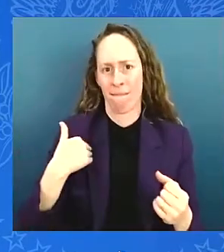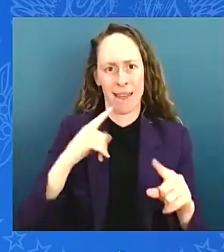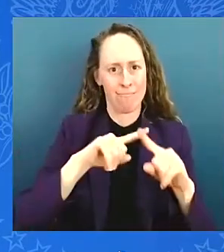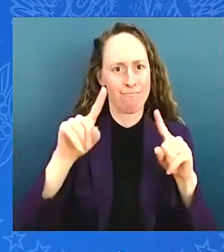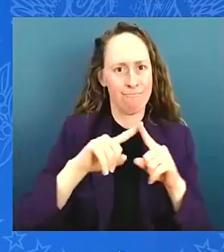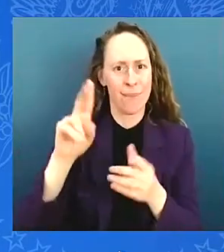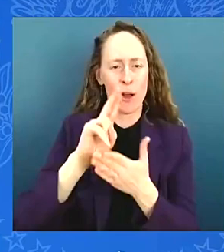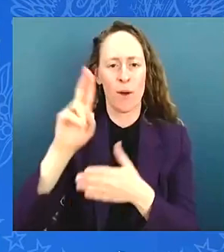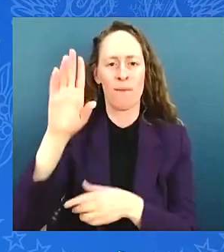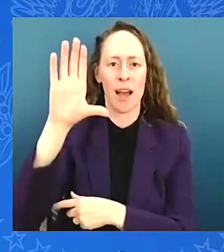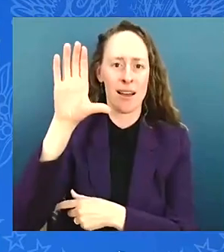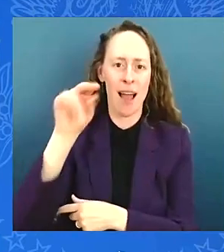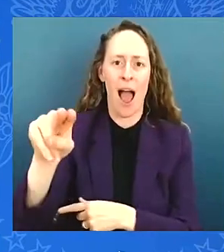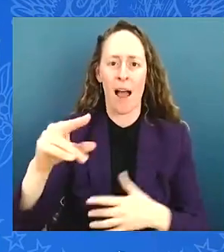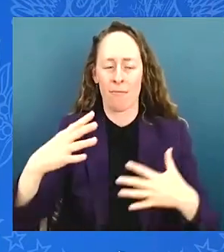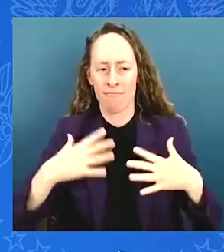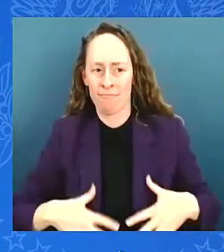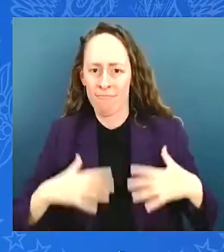swag.